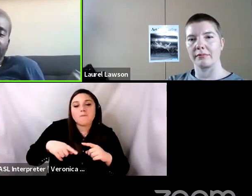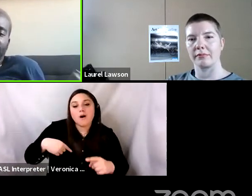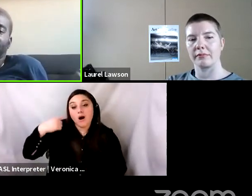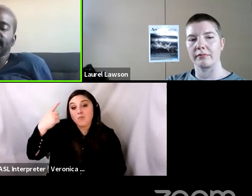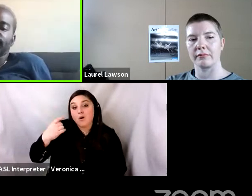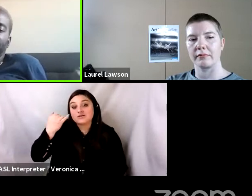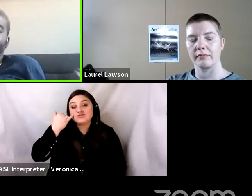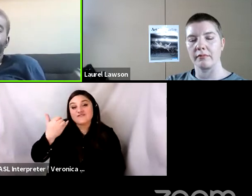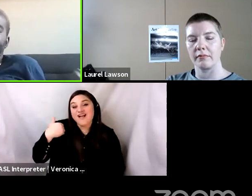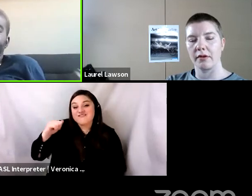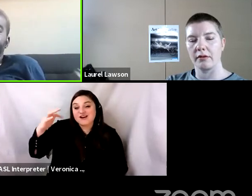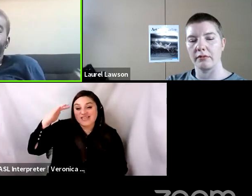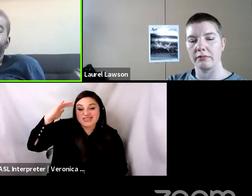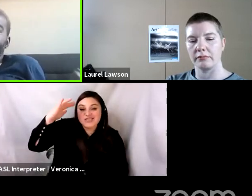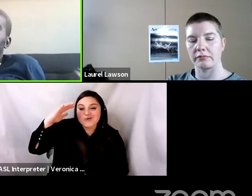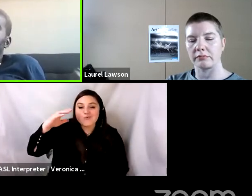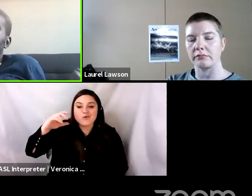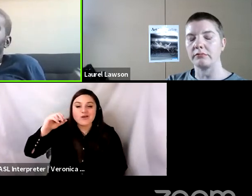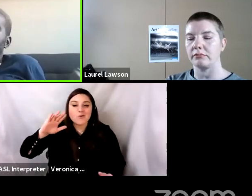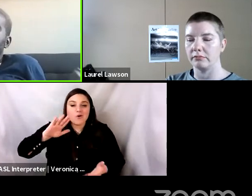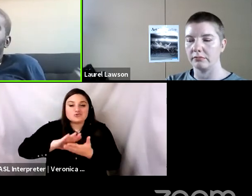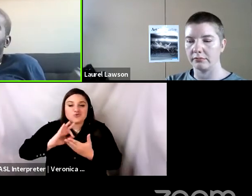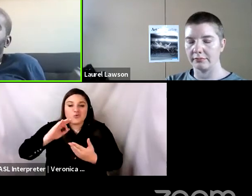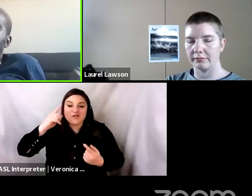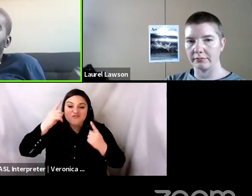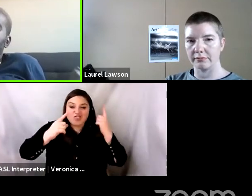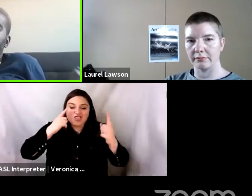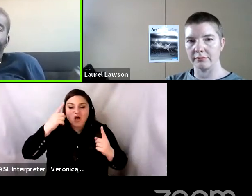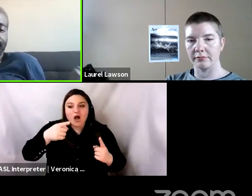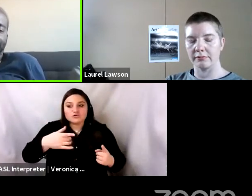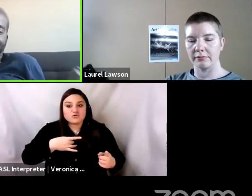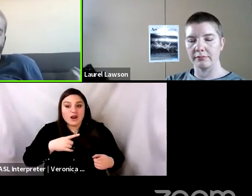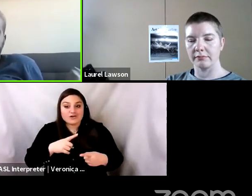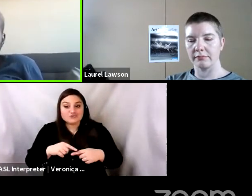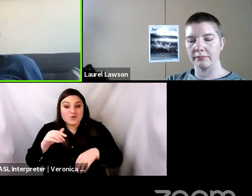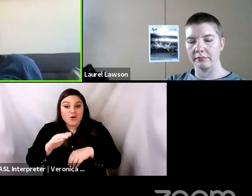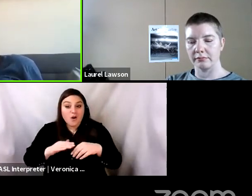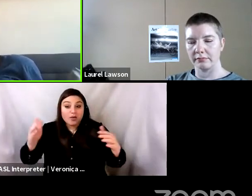thought that you'd like to bring into the space, yeah.